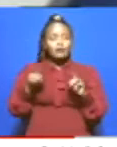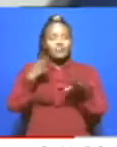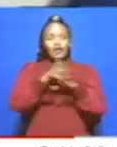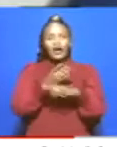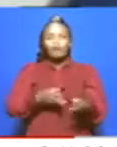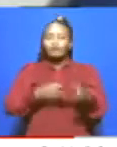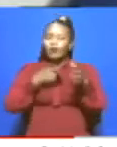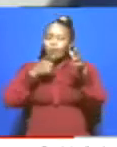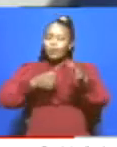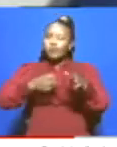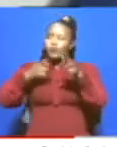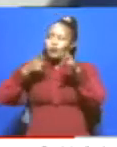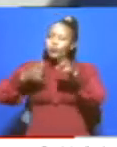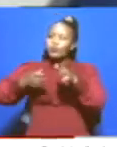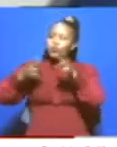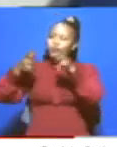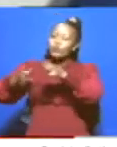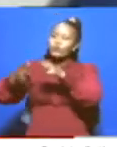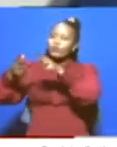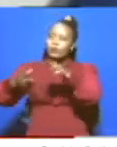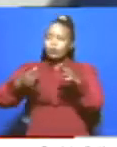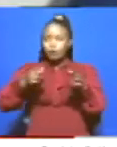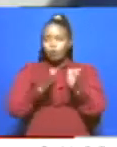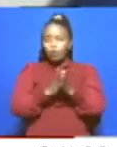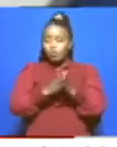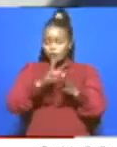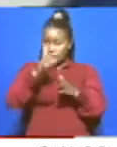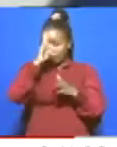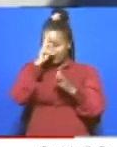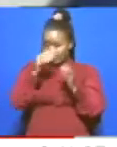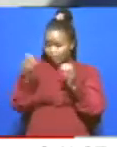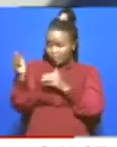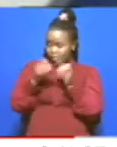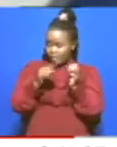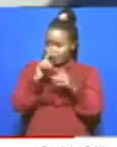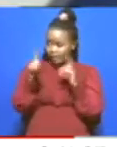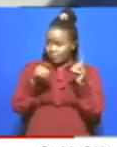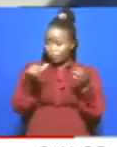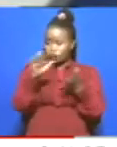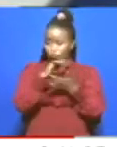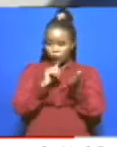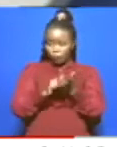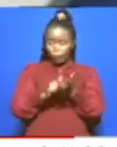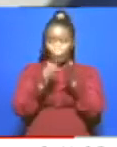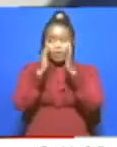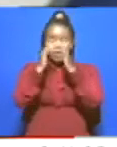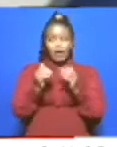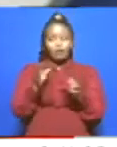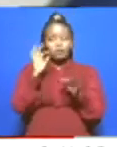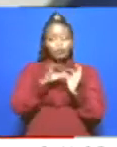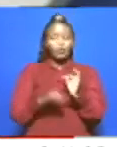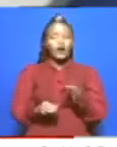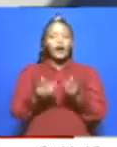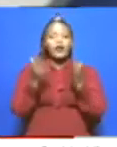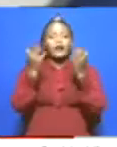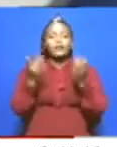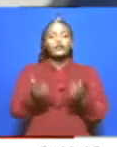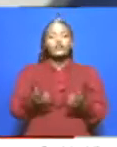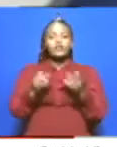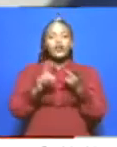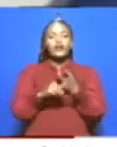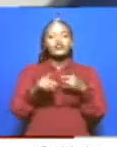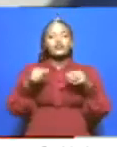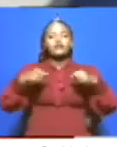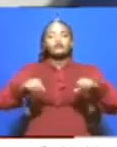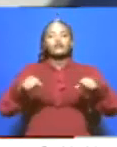with security forces near the examination centers. Several houses were torched and a motorbike burnt during the attack. There